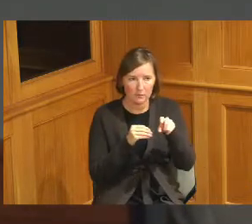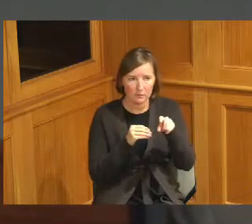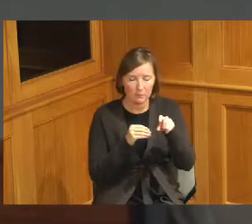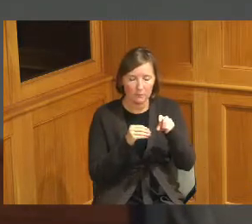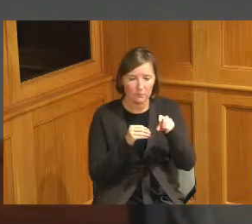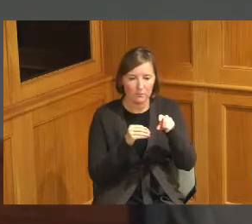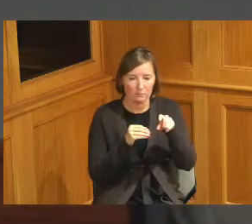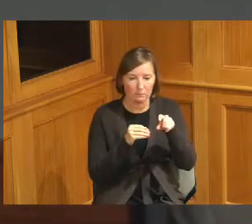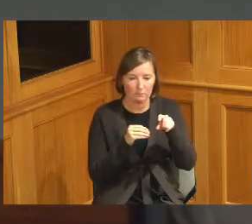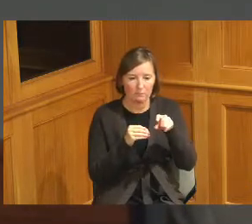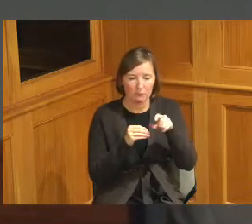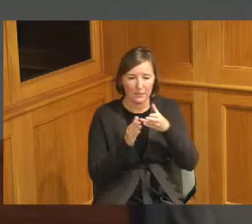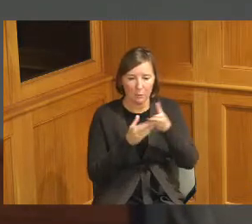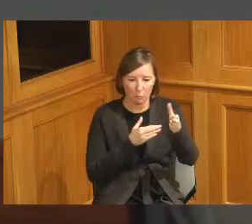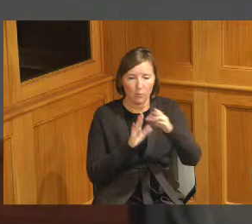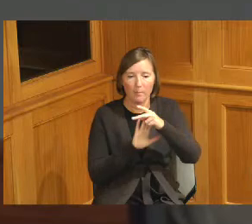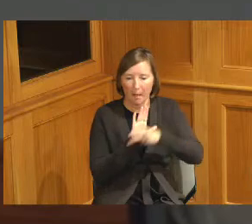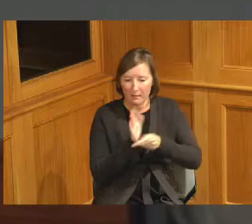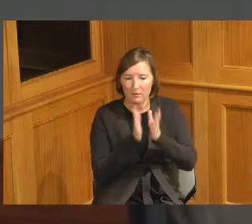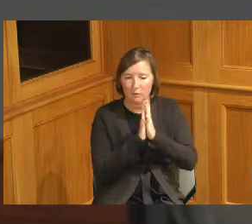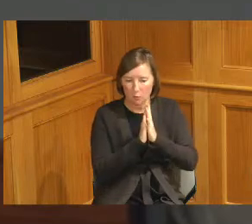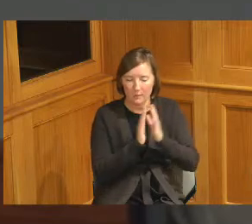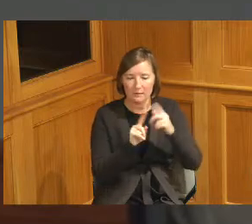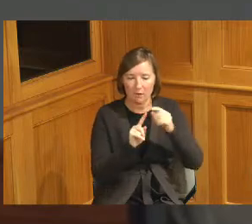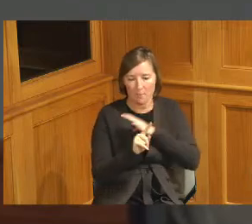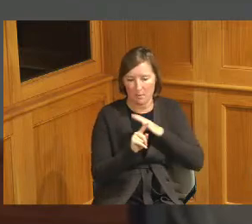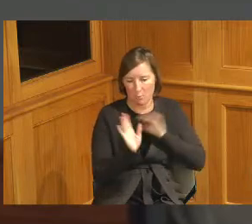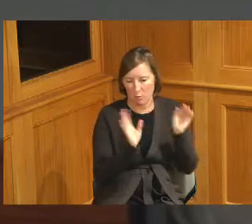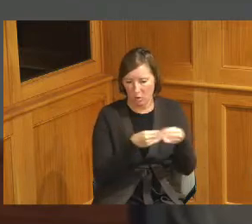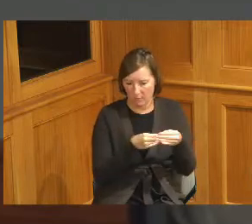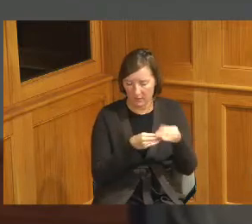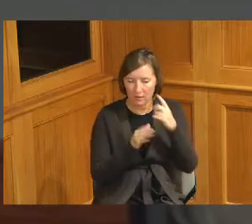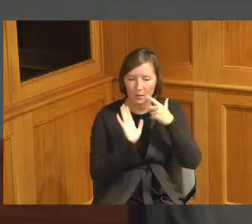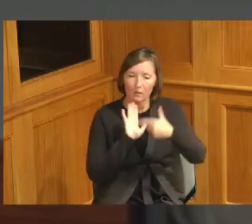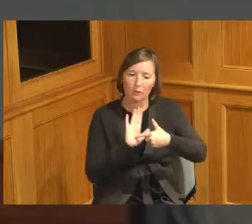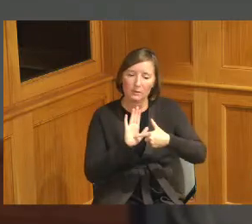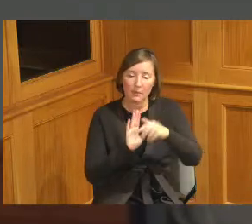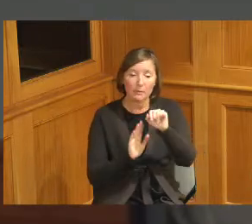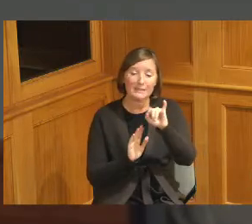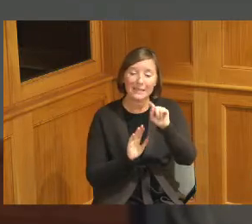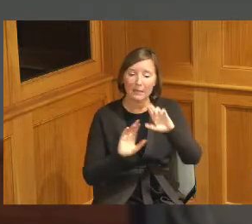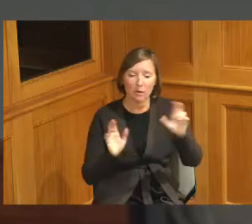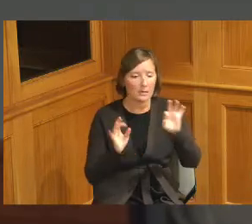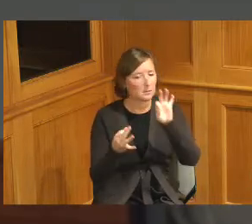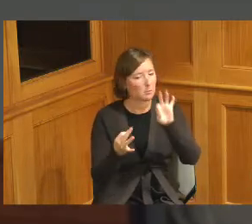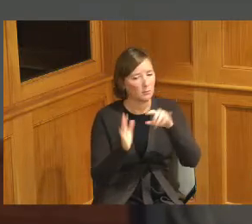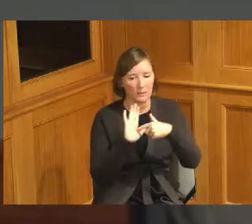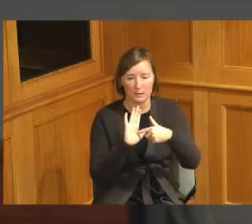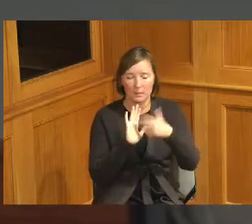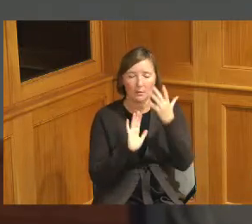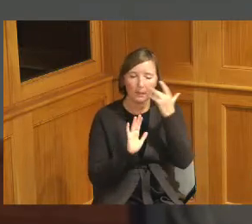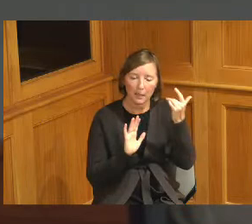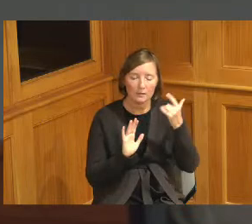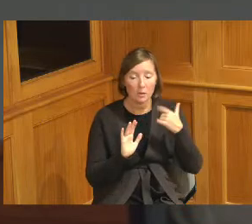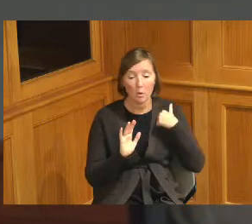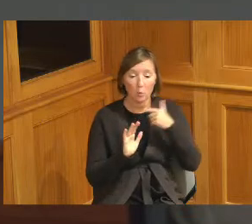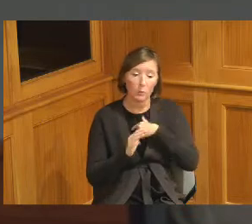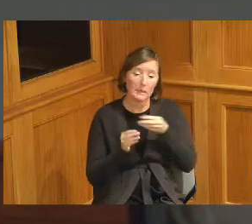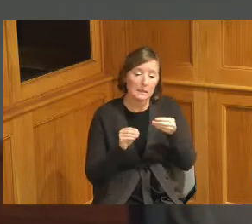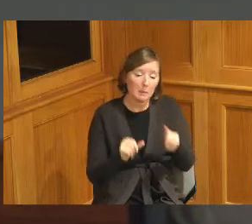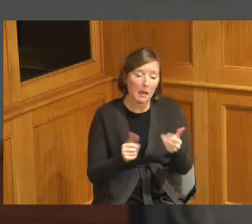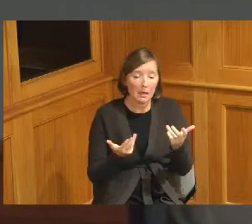policy request from the board office. Just as, for instance, site readiness is a good example where we may only